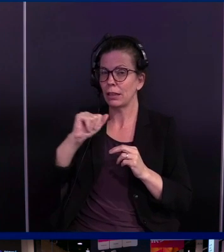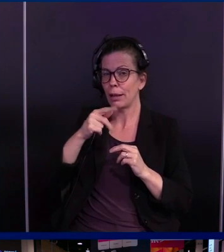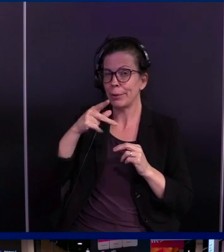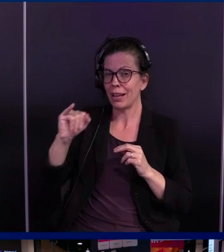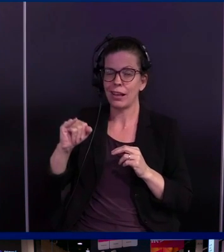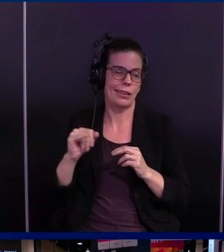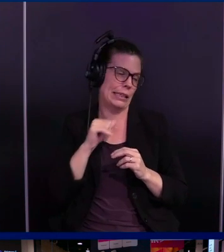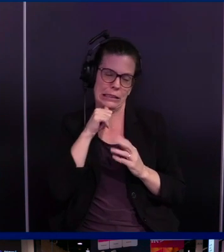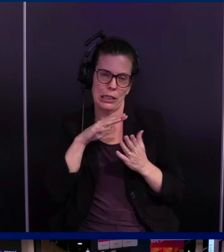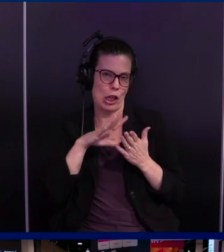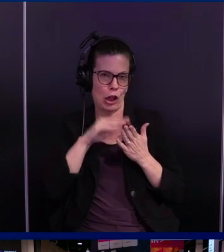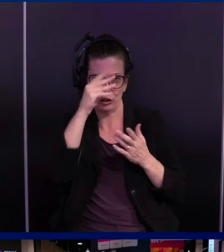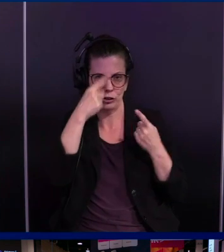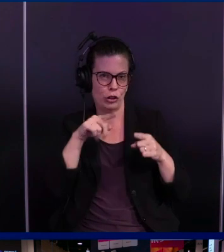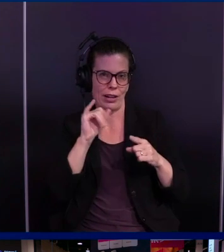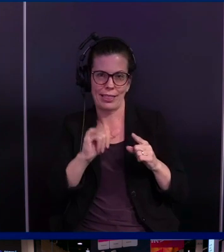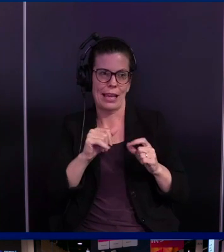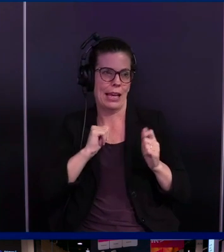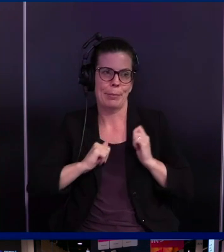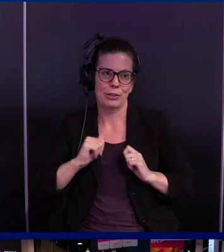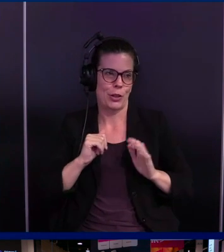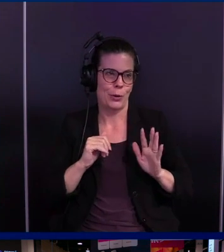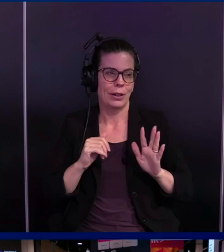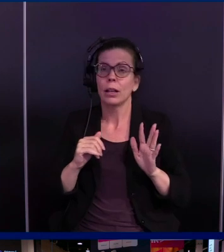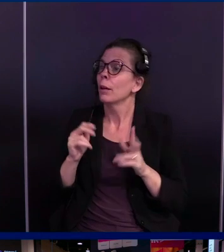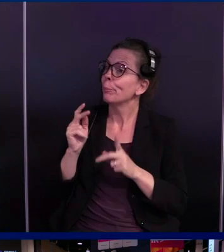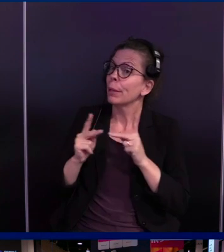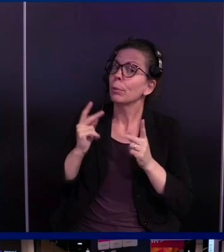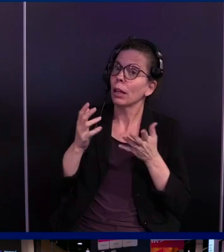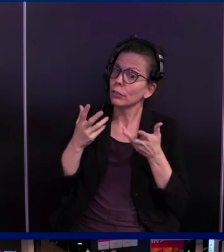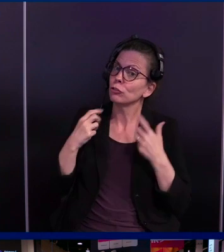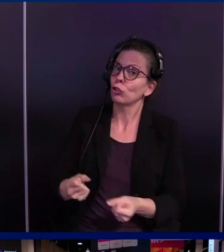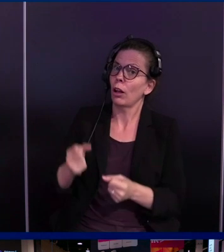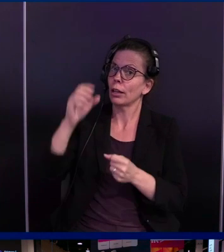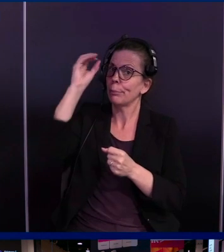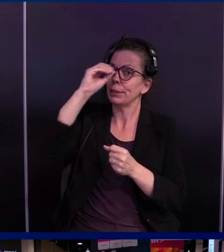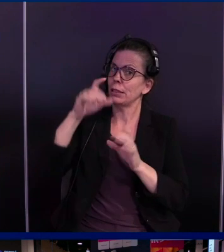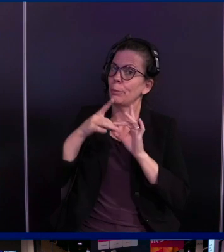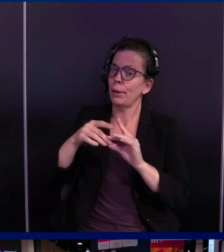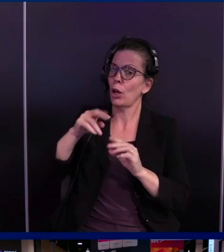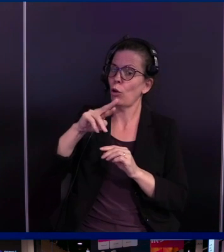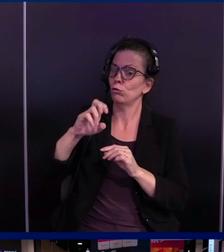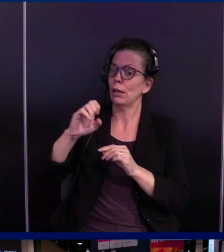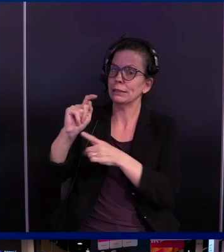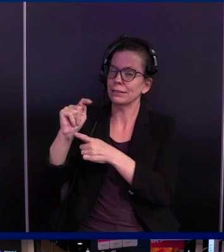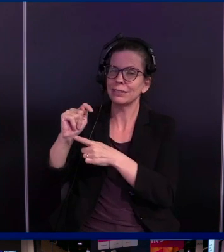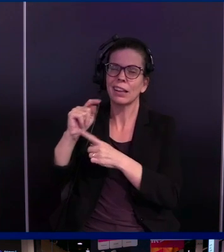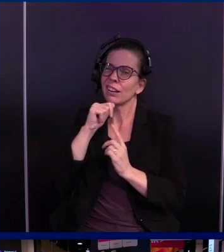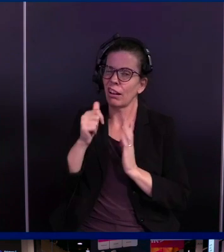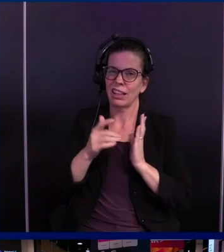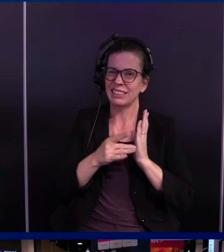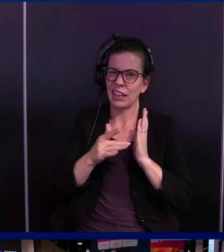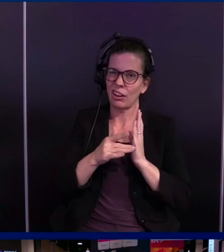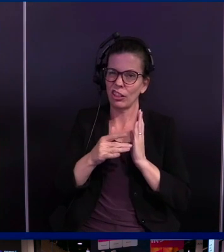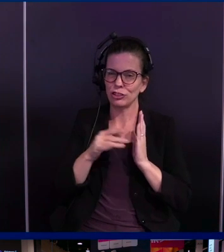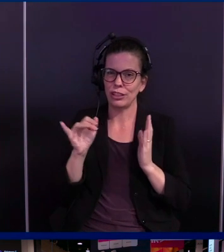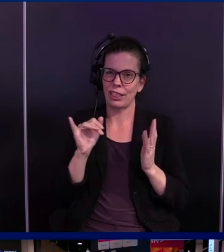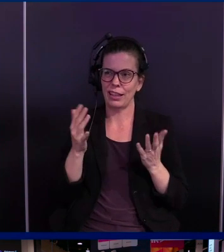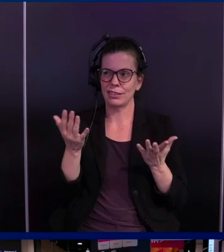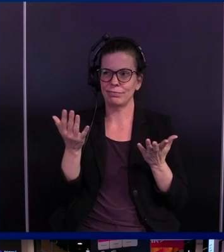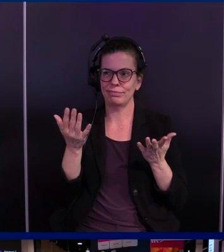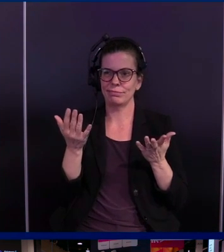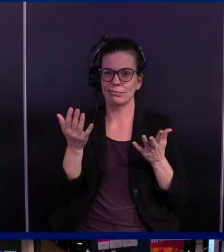this episode. Okay. But I did learn. People get really opinionated about REST. They do. Because it's not a technology. It's like